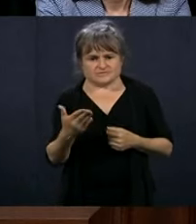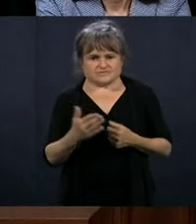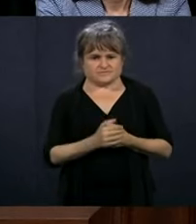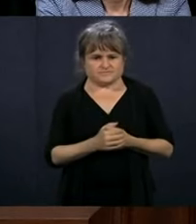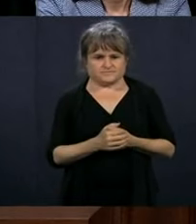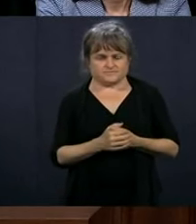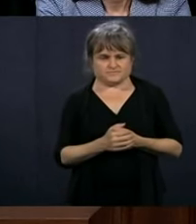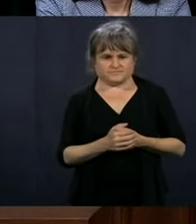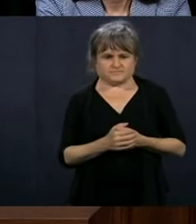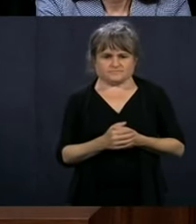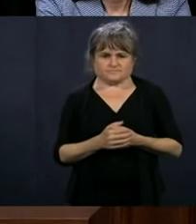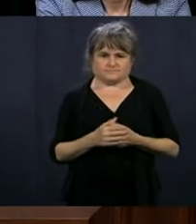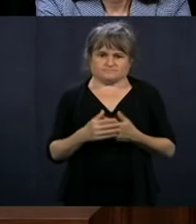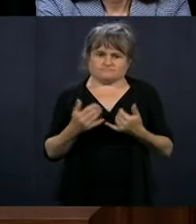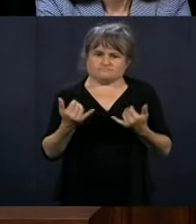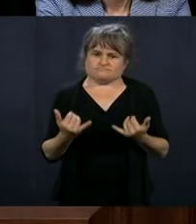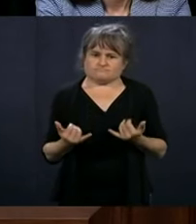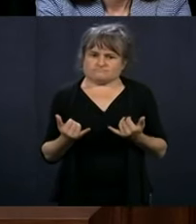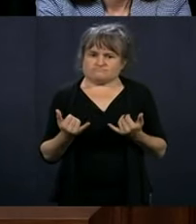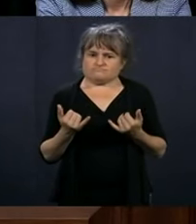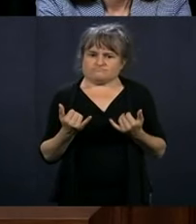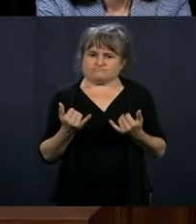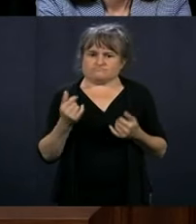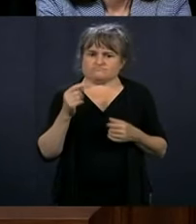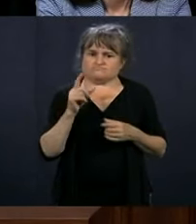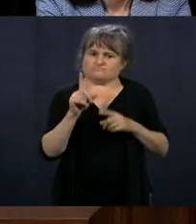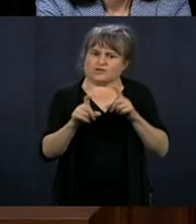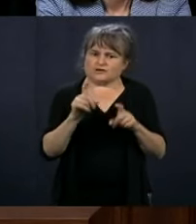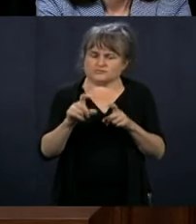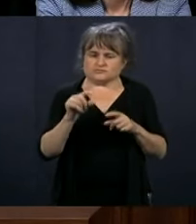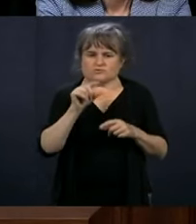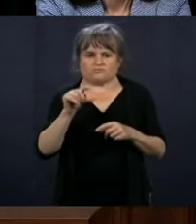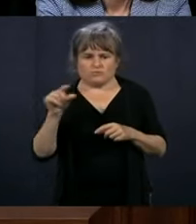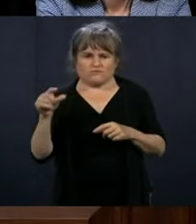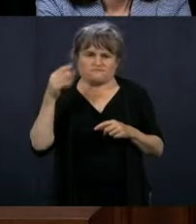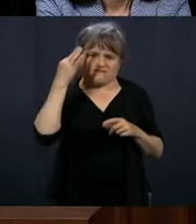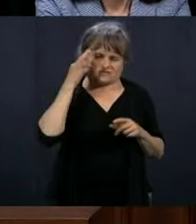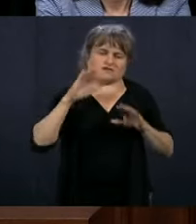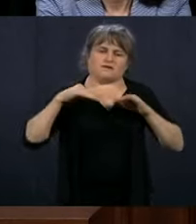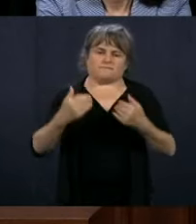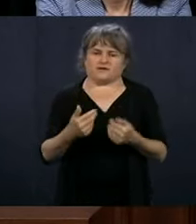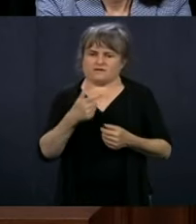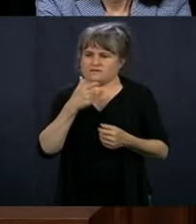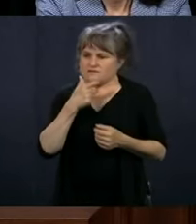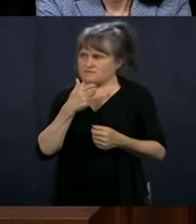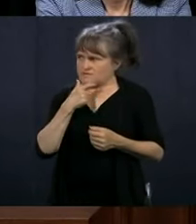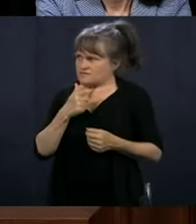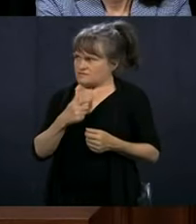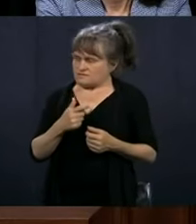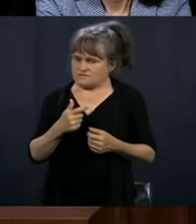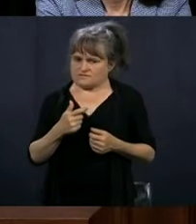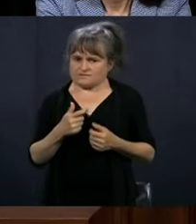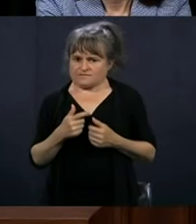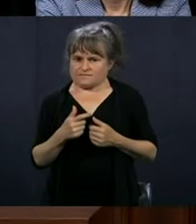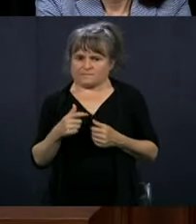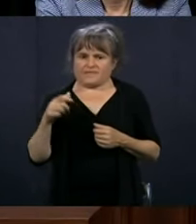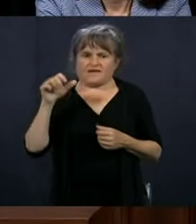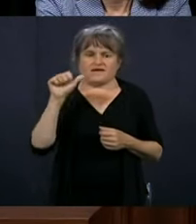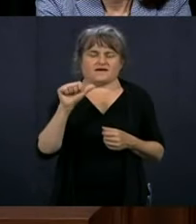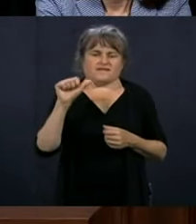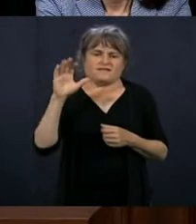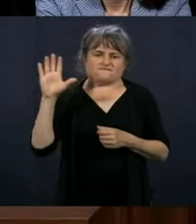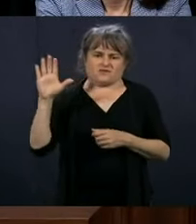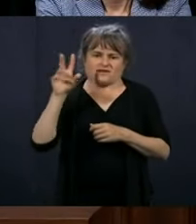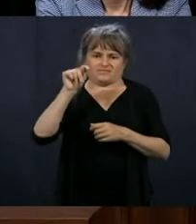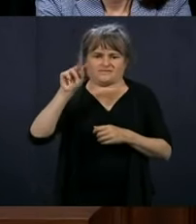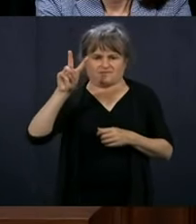de refaire un tour complet, mais je peux prendre quelques questions additionnelles. A few additional questions. Alain Laforêt, TVA. On en a parlé il y a